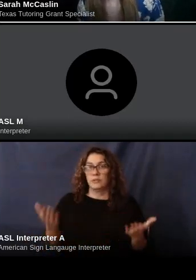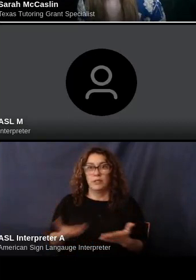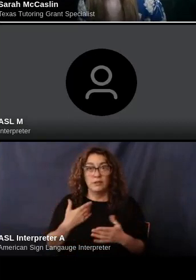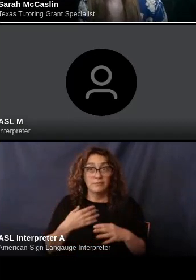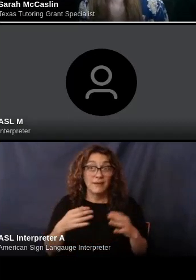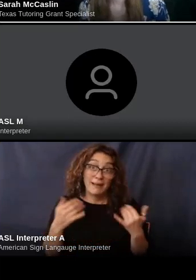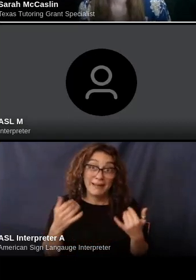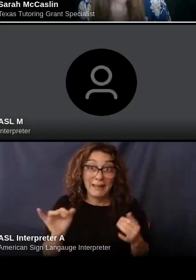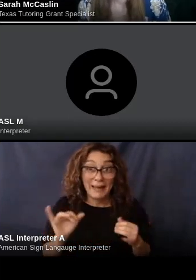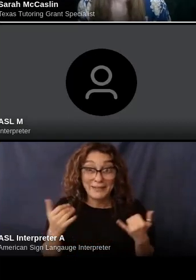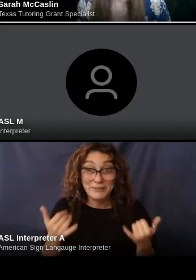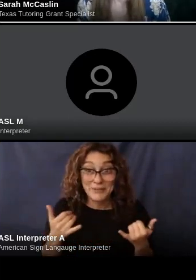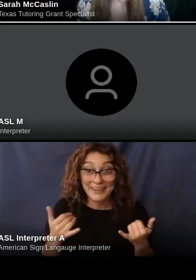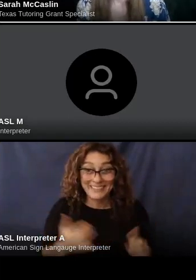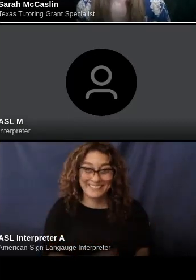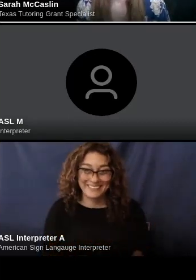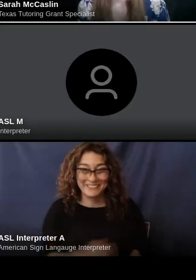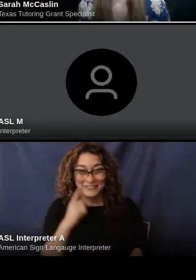doing today.